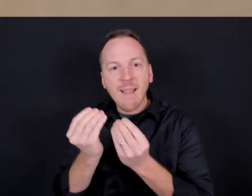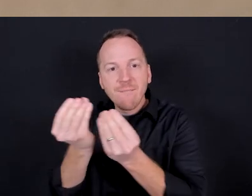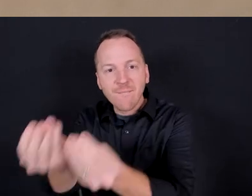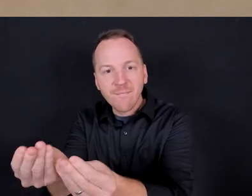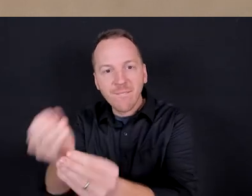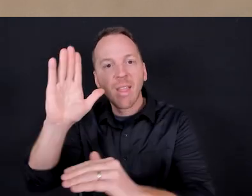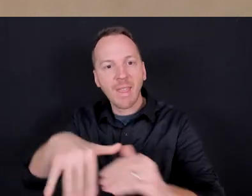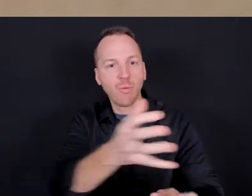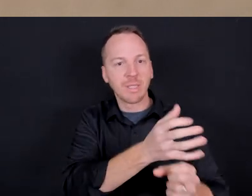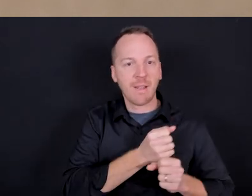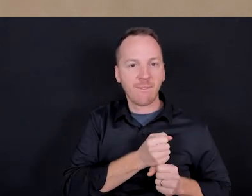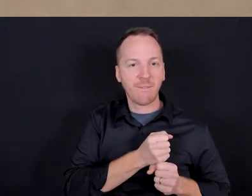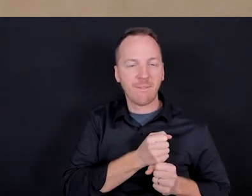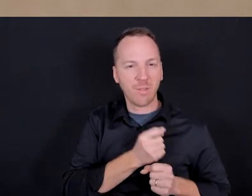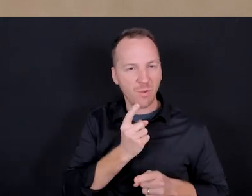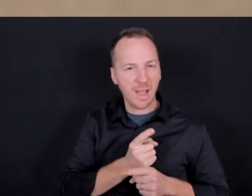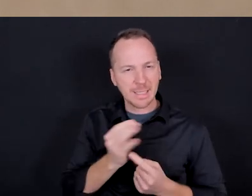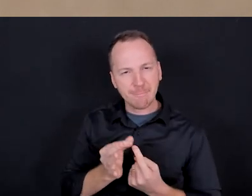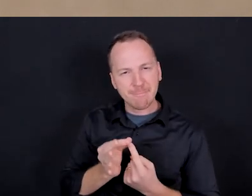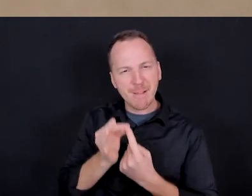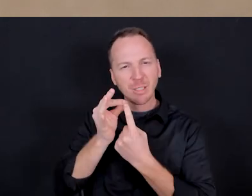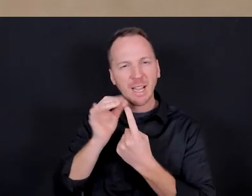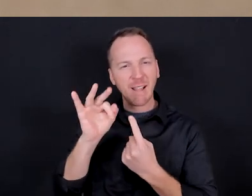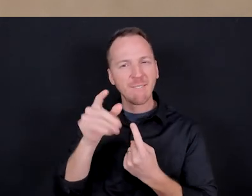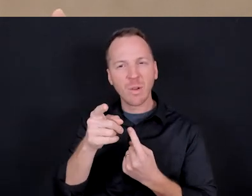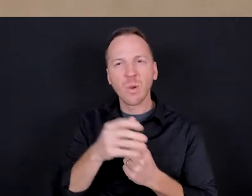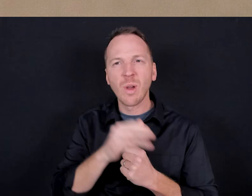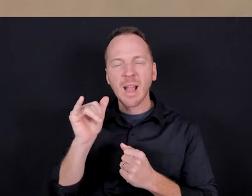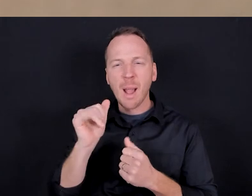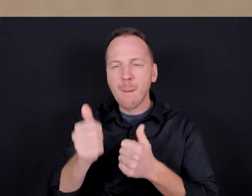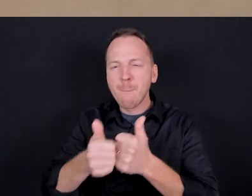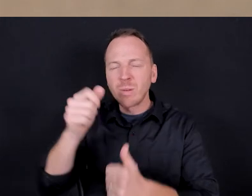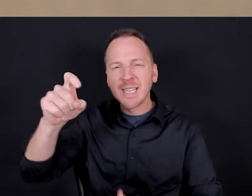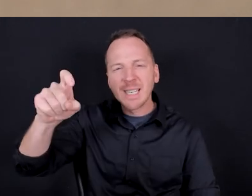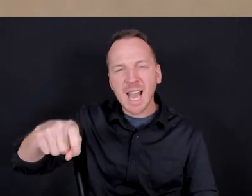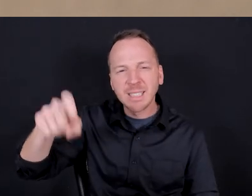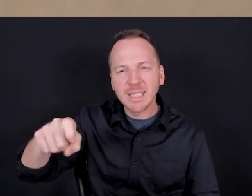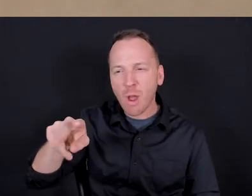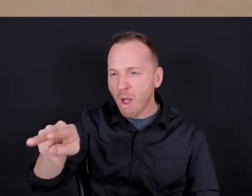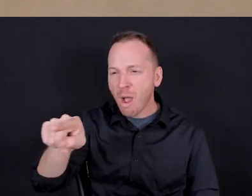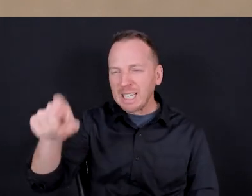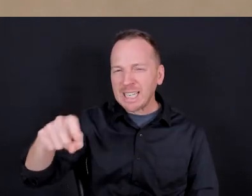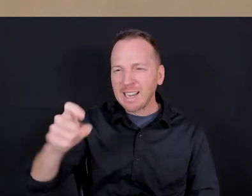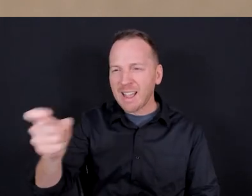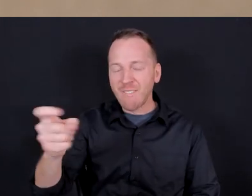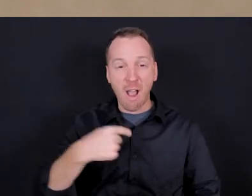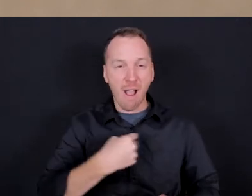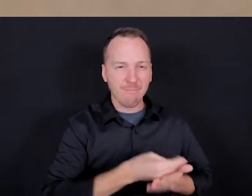receive. And especially when it comes to the most necessary and joy-filled